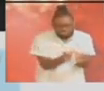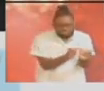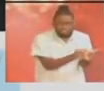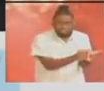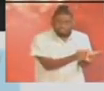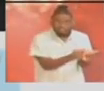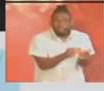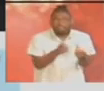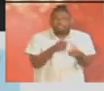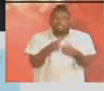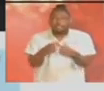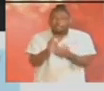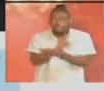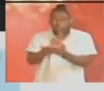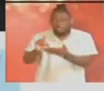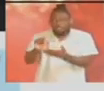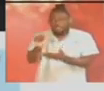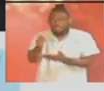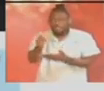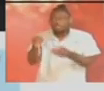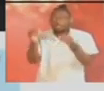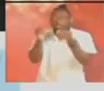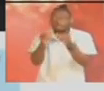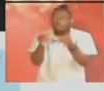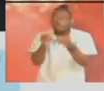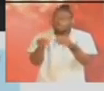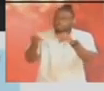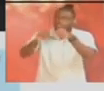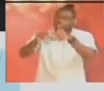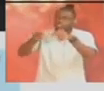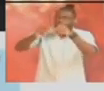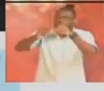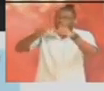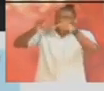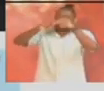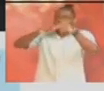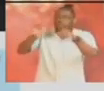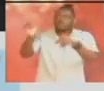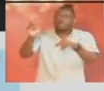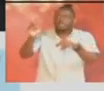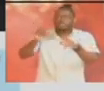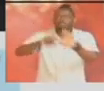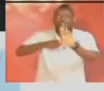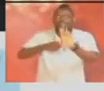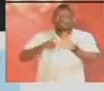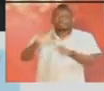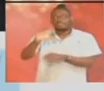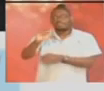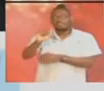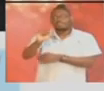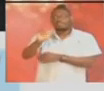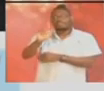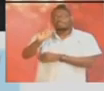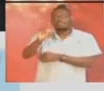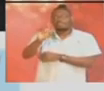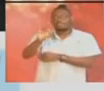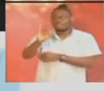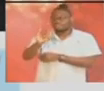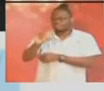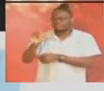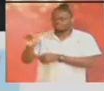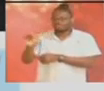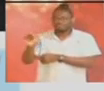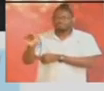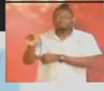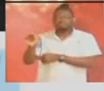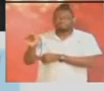actually see an increase, and we saw that increase beginning in County Caroni, and next slide, then spilling over into the